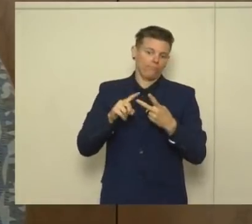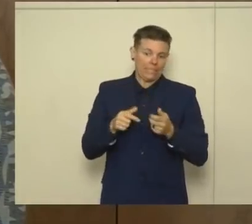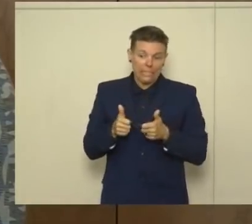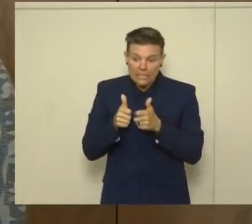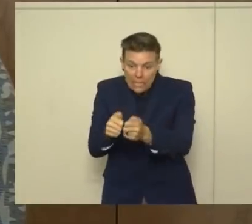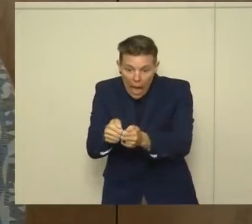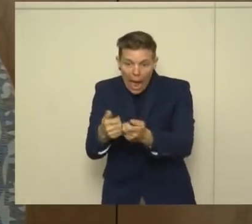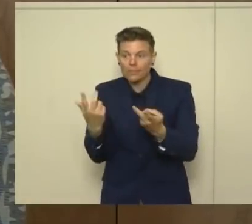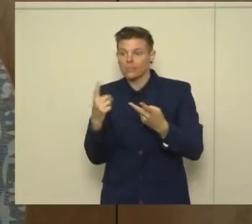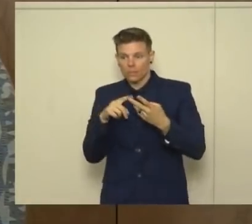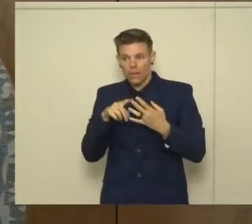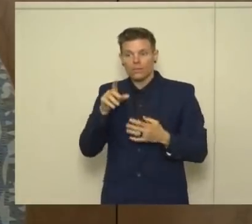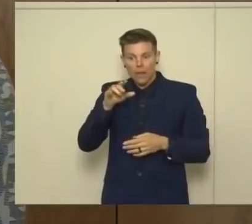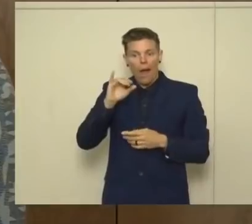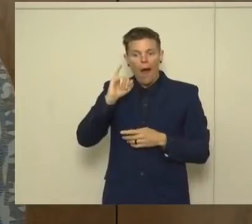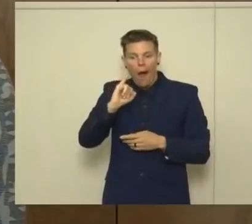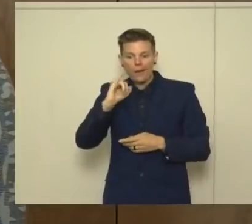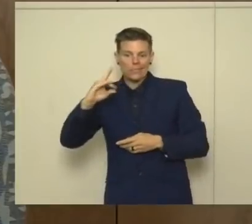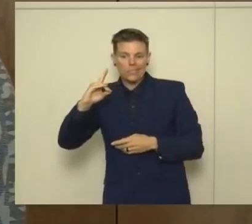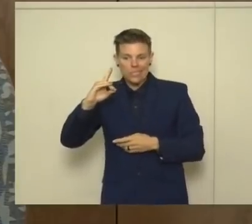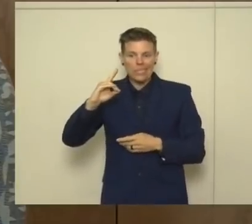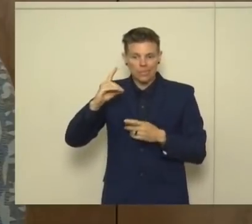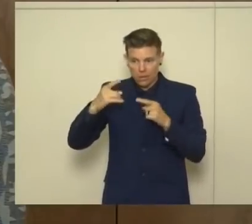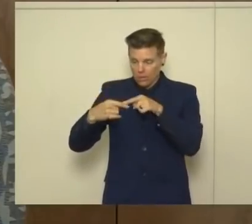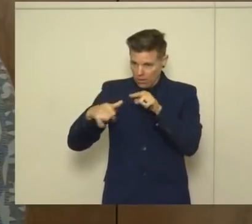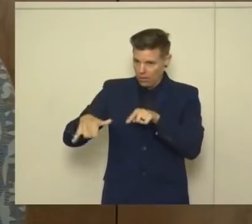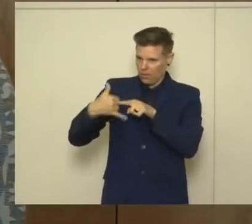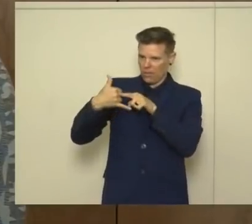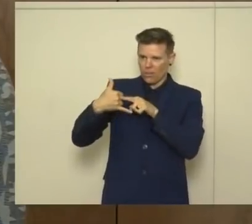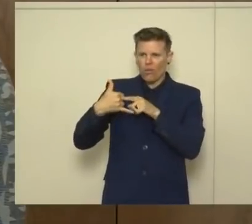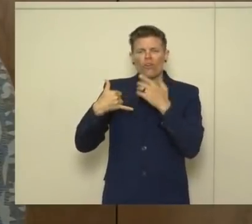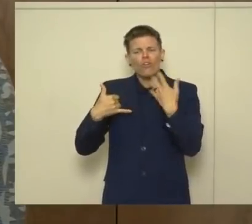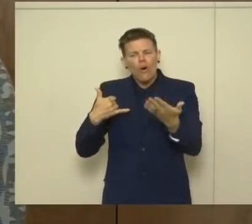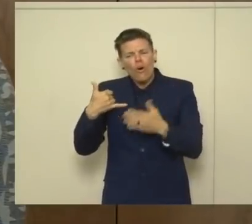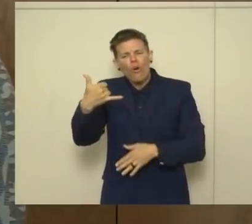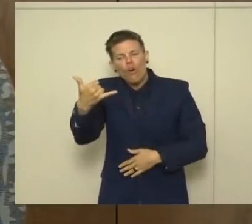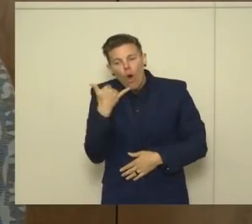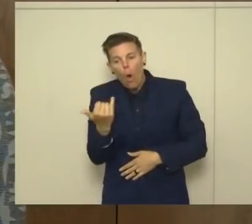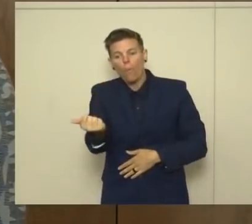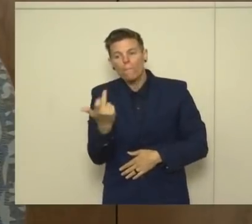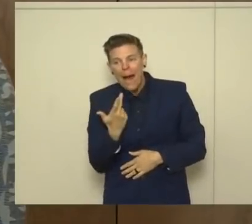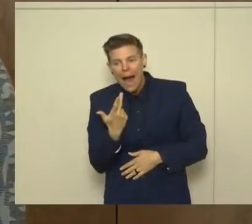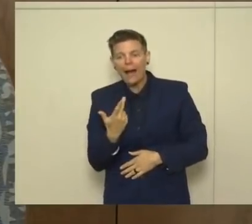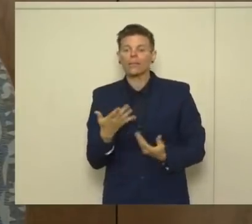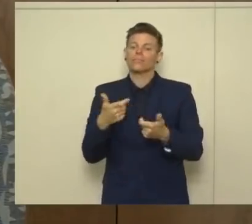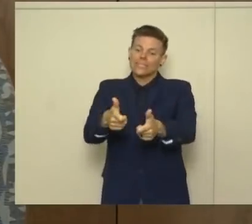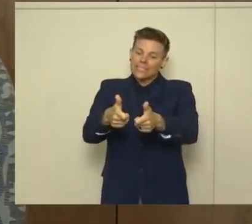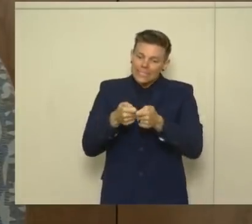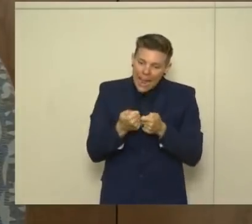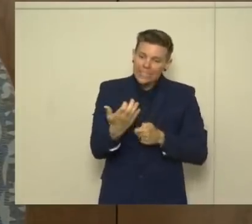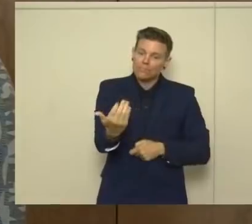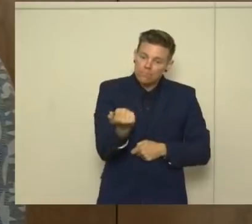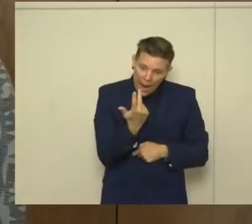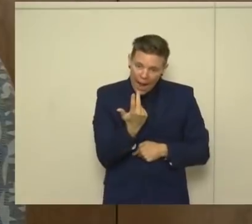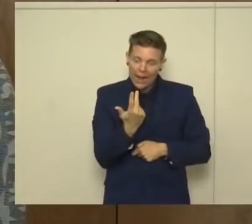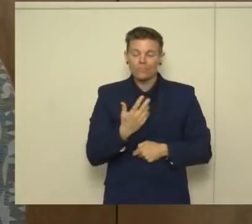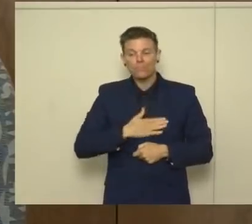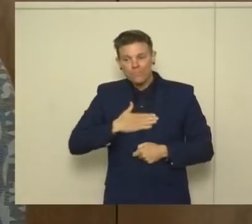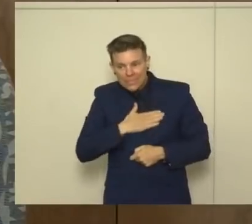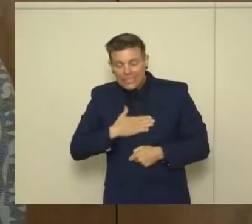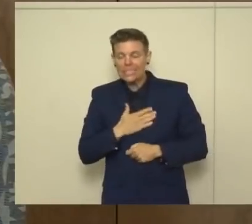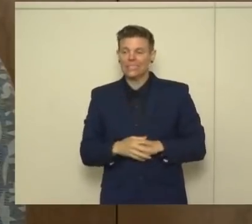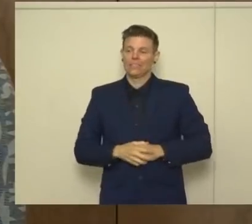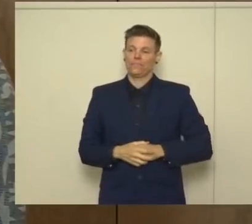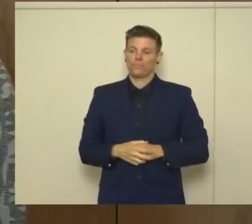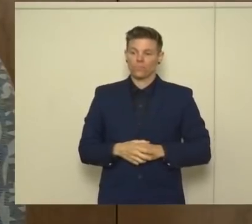number of ways to reach you. Call us back, text us back. New Mexicans are not doing that as well as